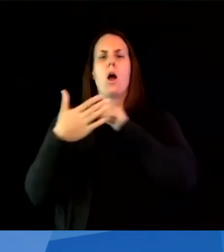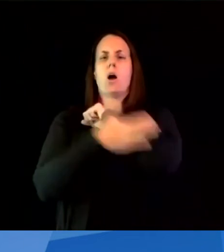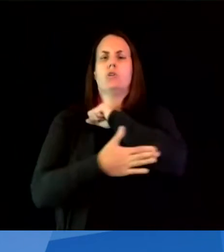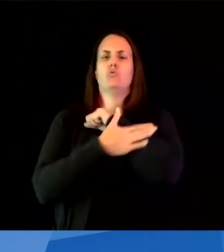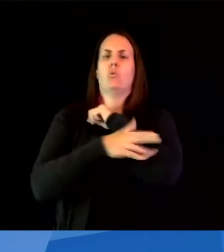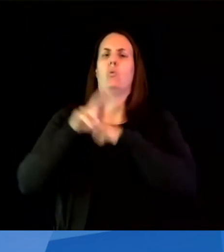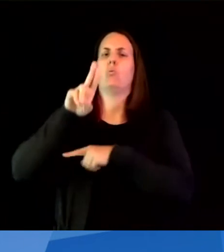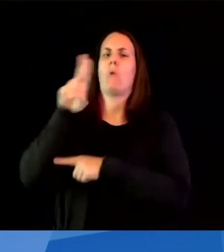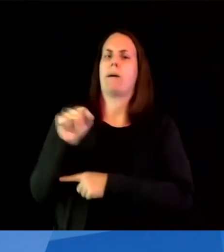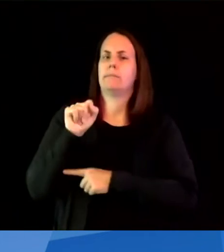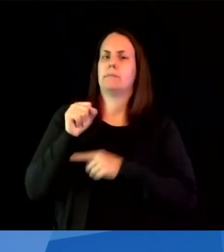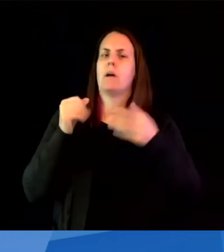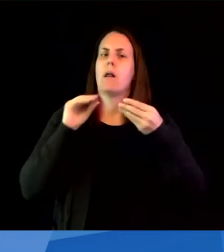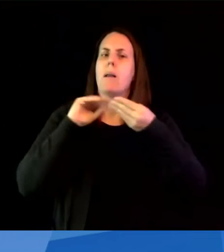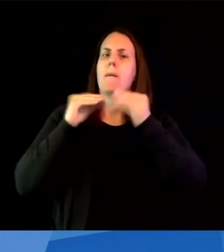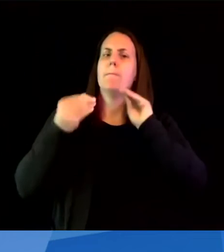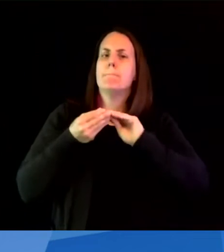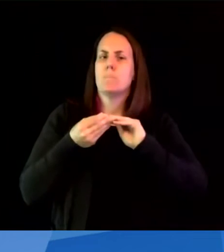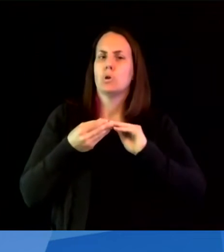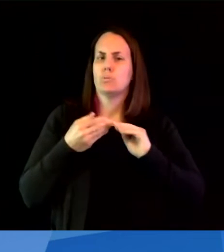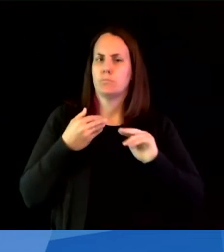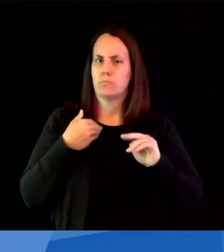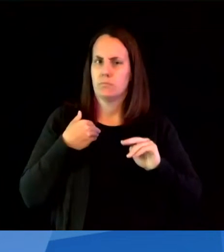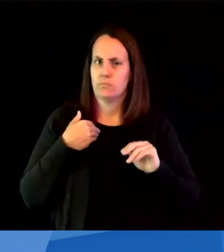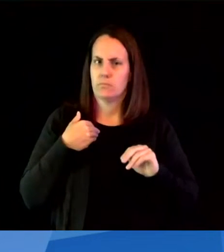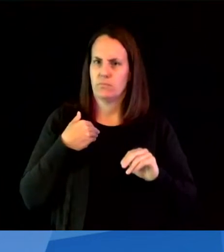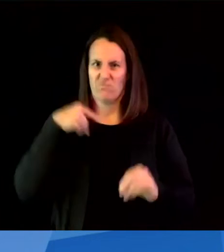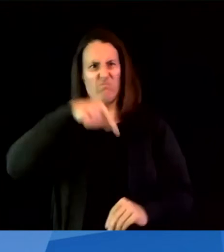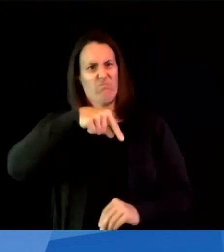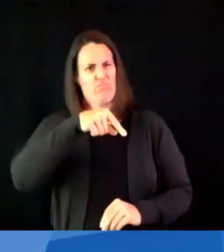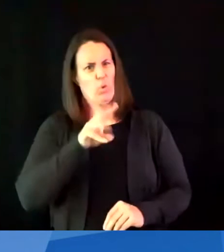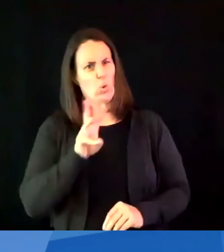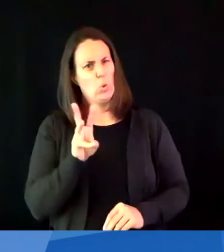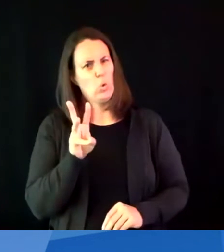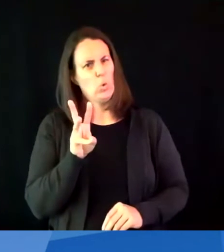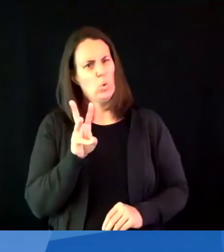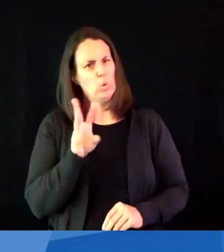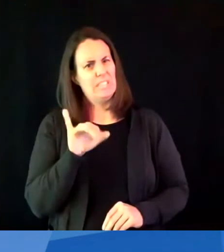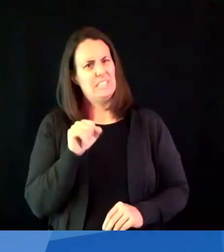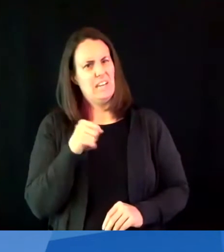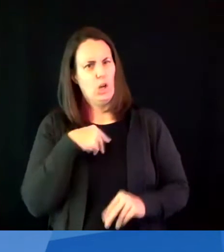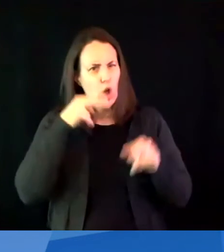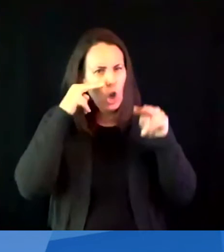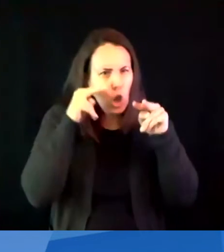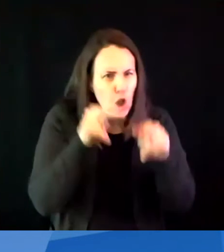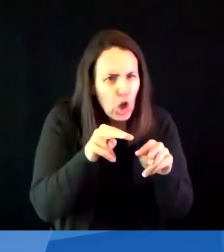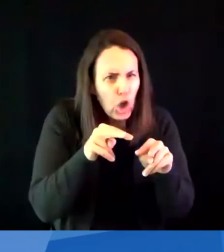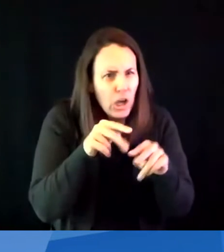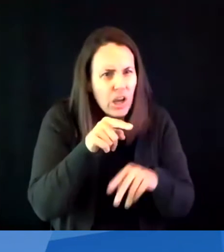your professional opinion, why do you think the numbers are so high for you guys right now?